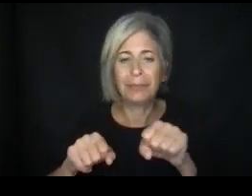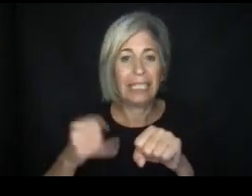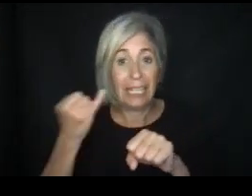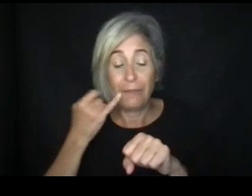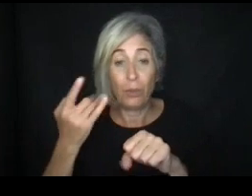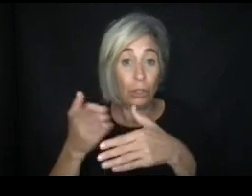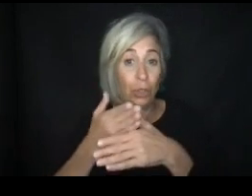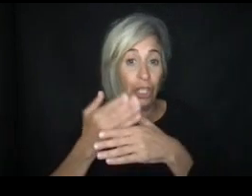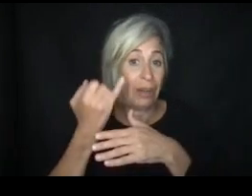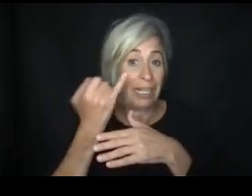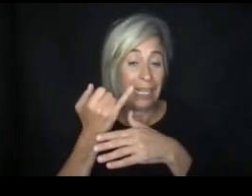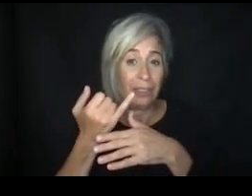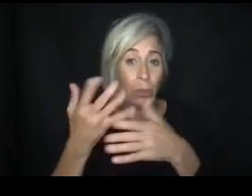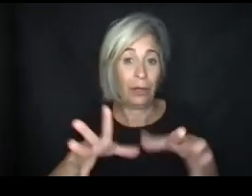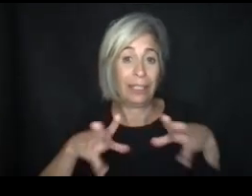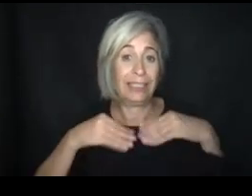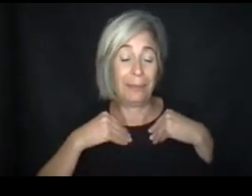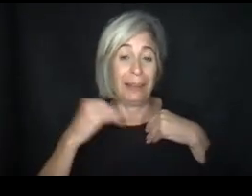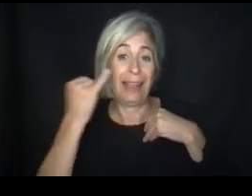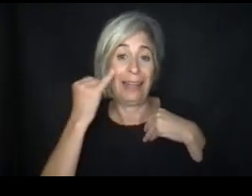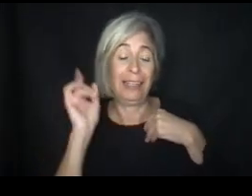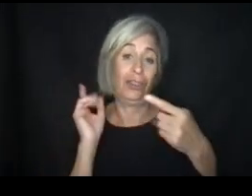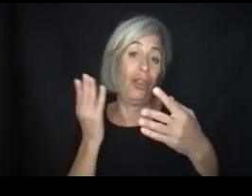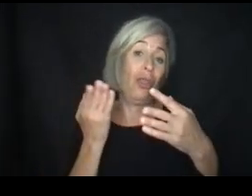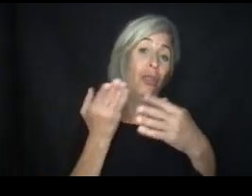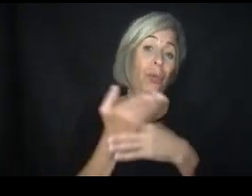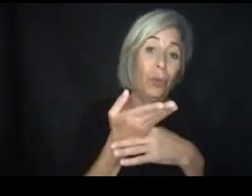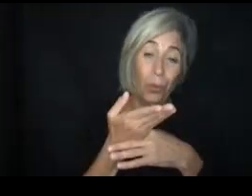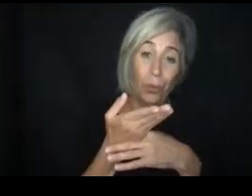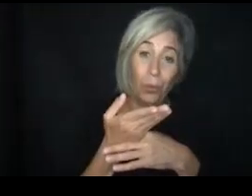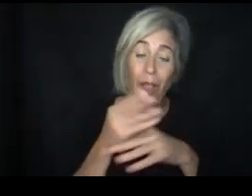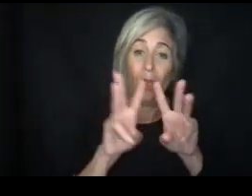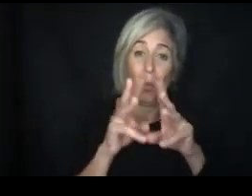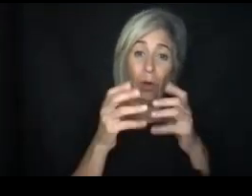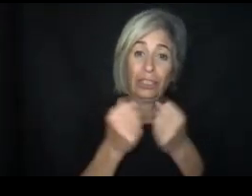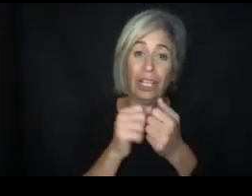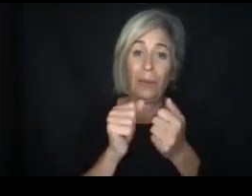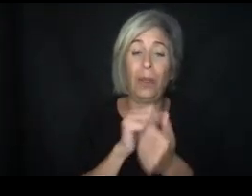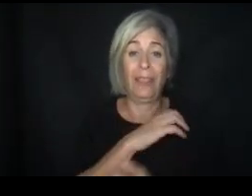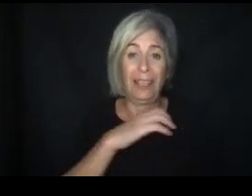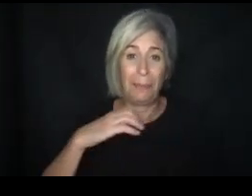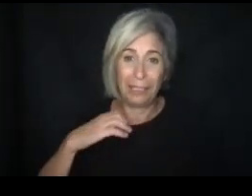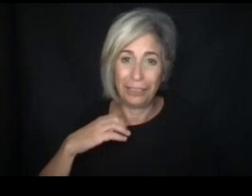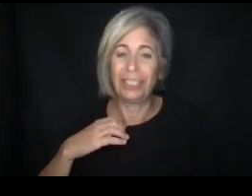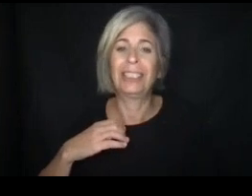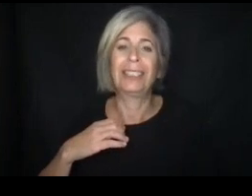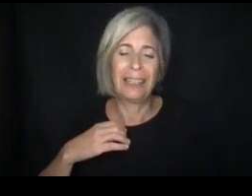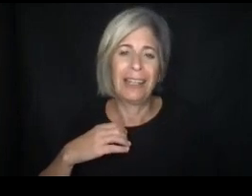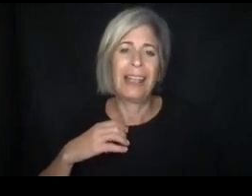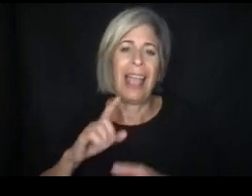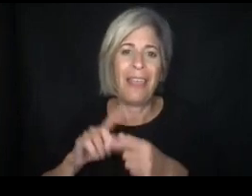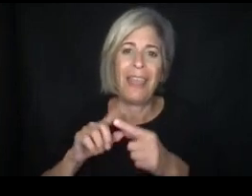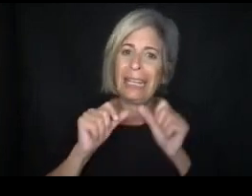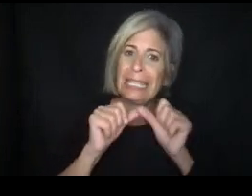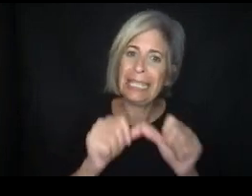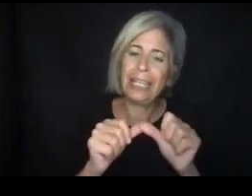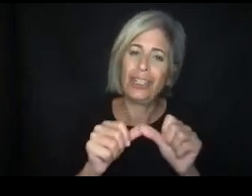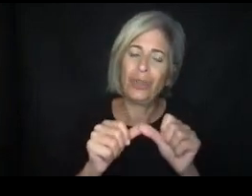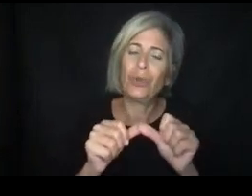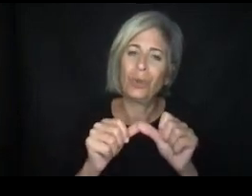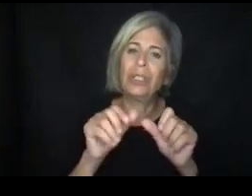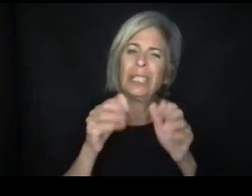we are accepting ideas all the way up through the workshop with the commission. And we'll probably go continue to leave that